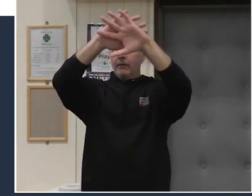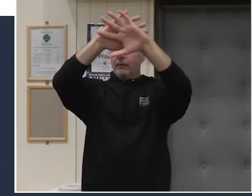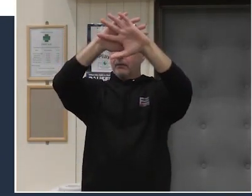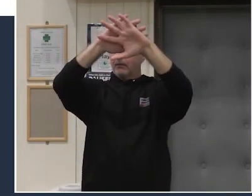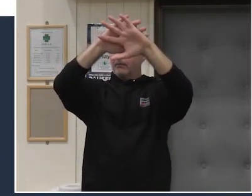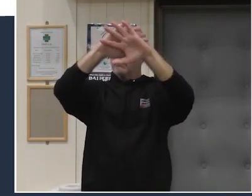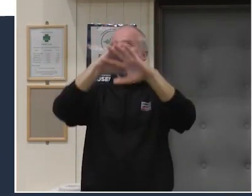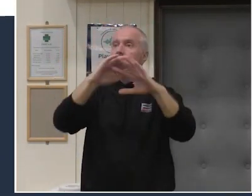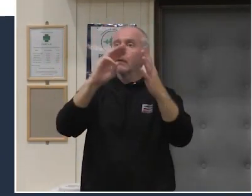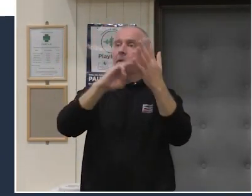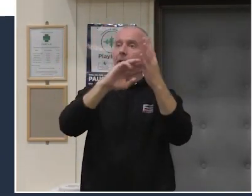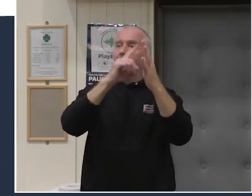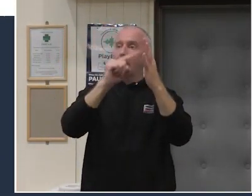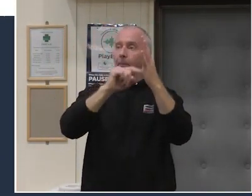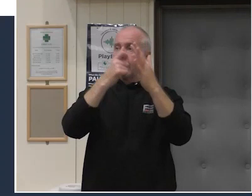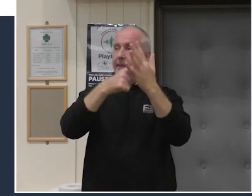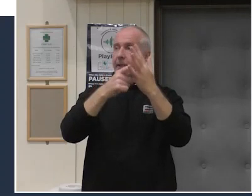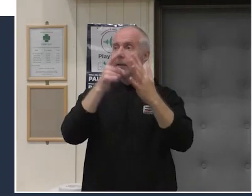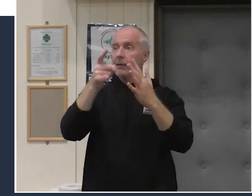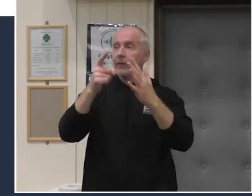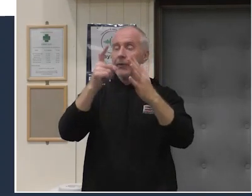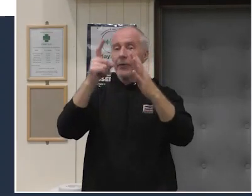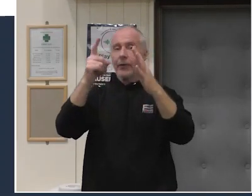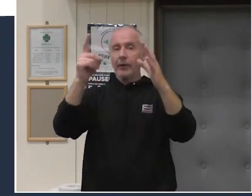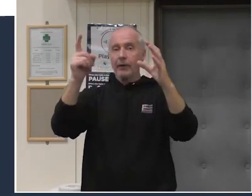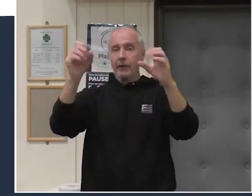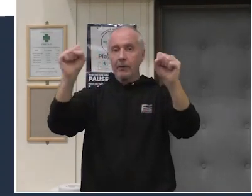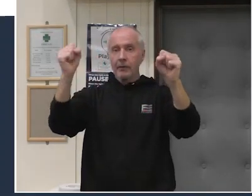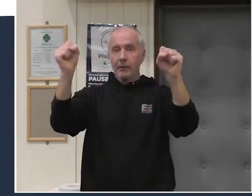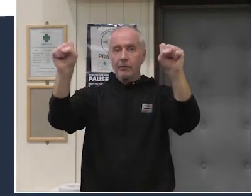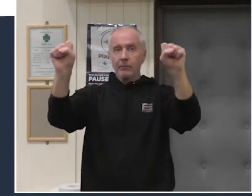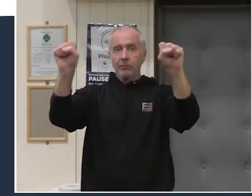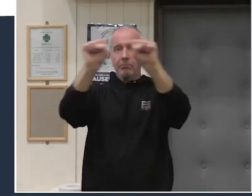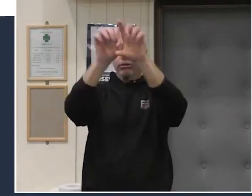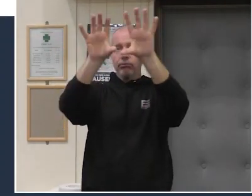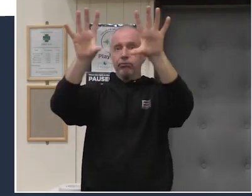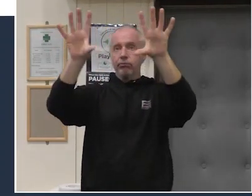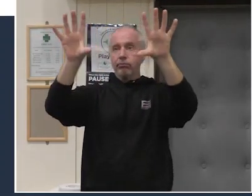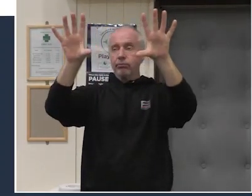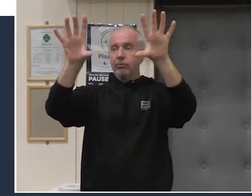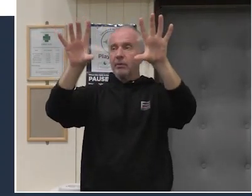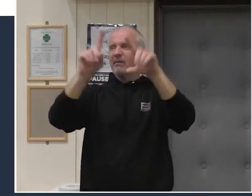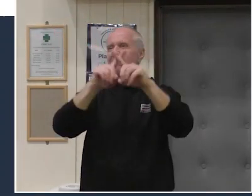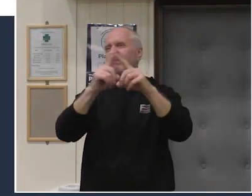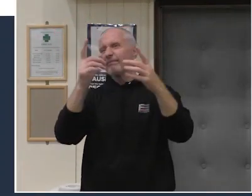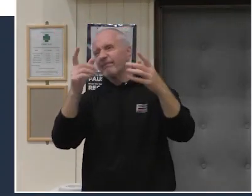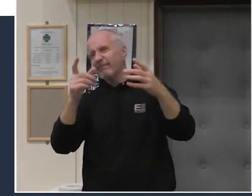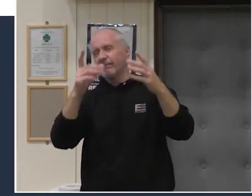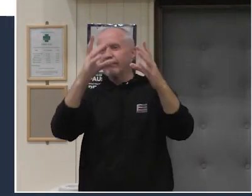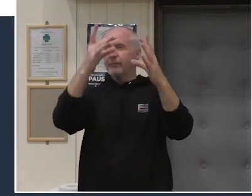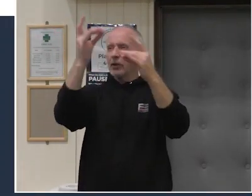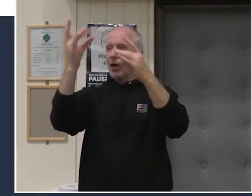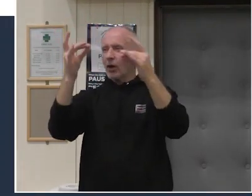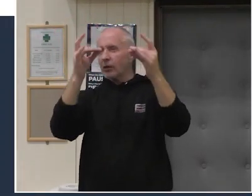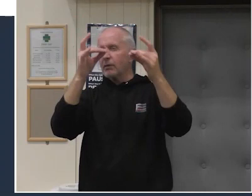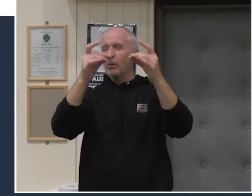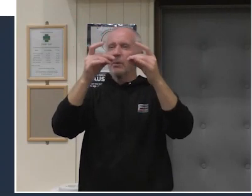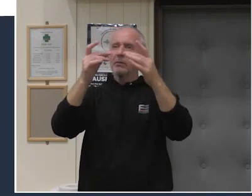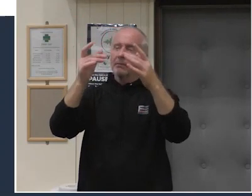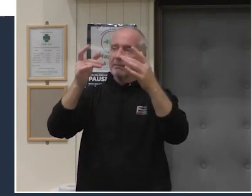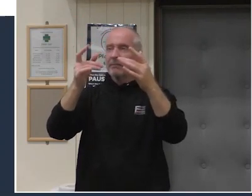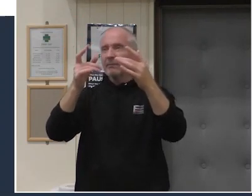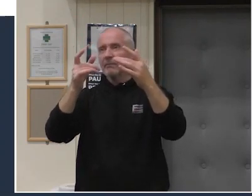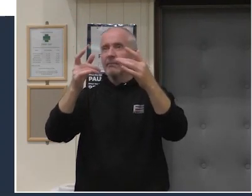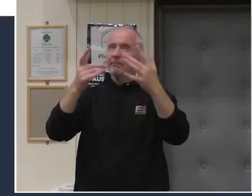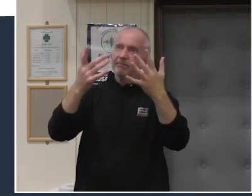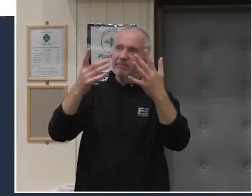amount of matter that has collided, has actually interacted, it's very unlikely to be stars and things, they're quite sparse, but a lot of things